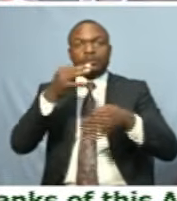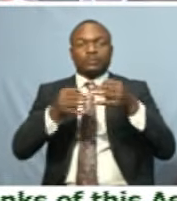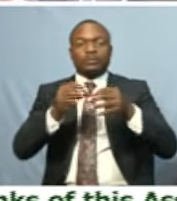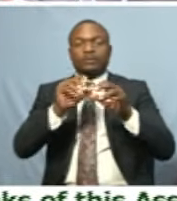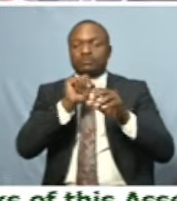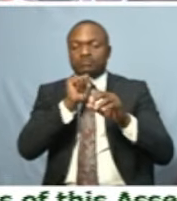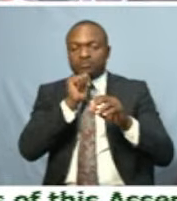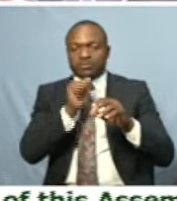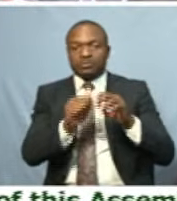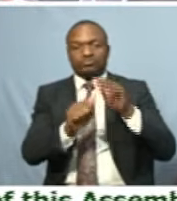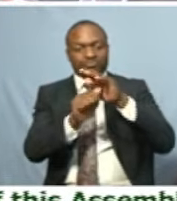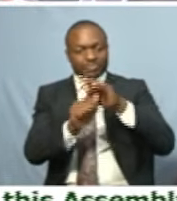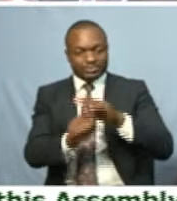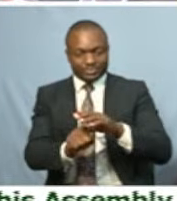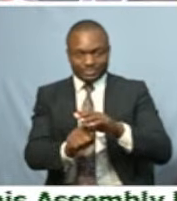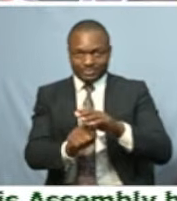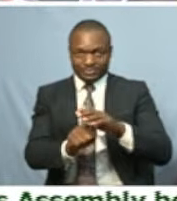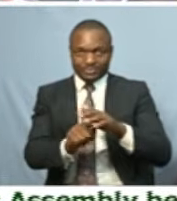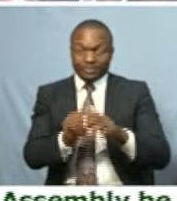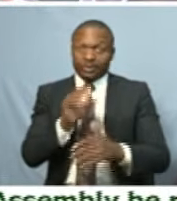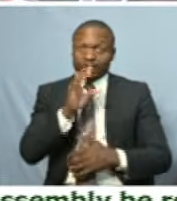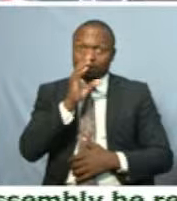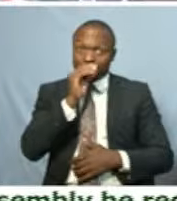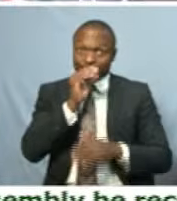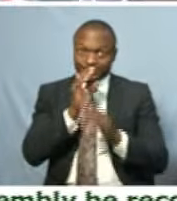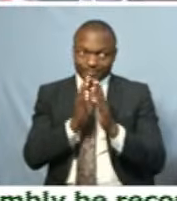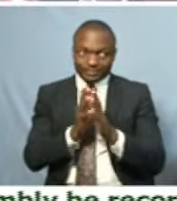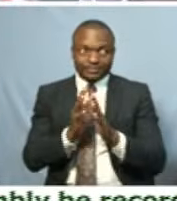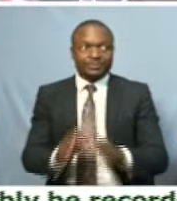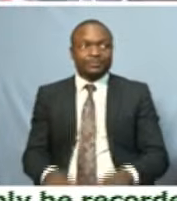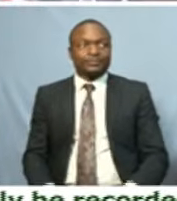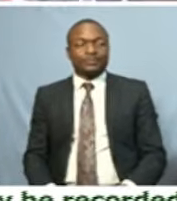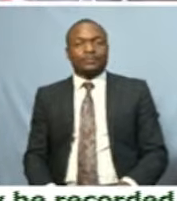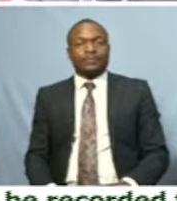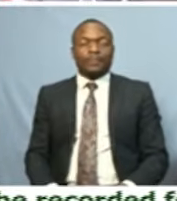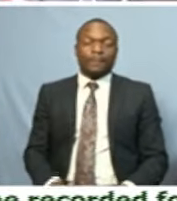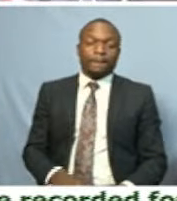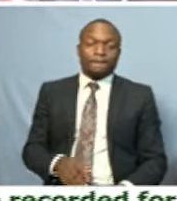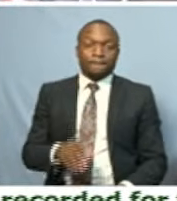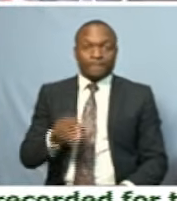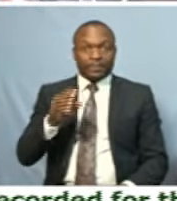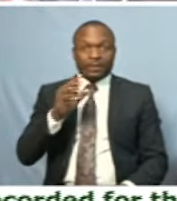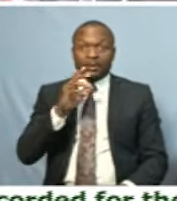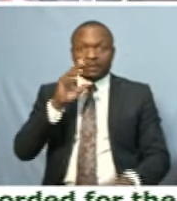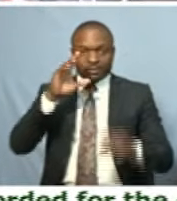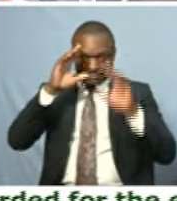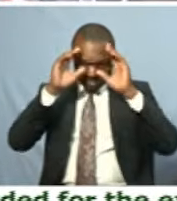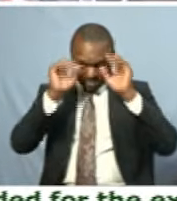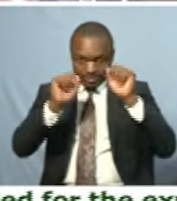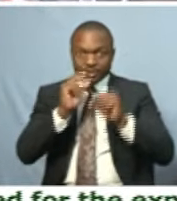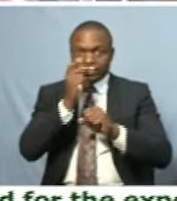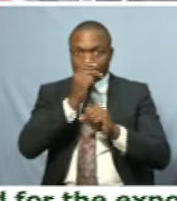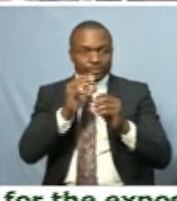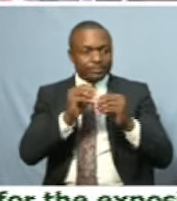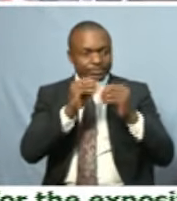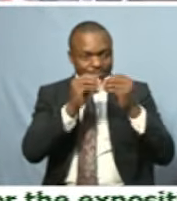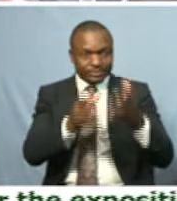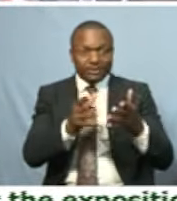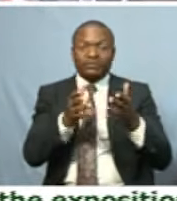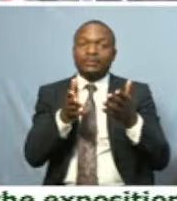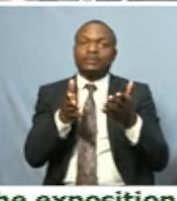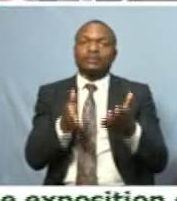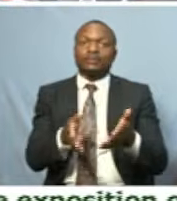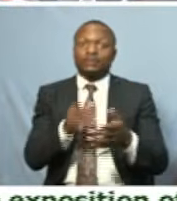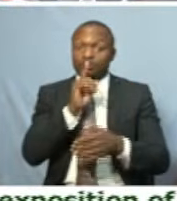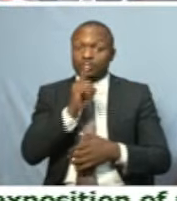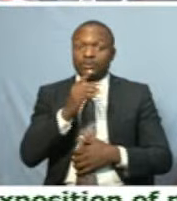non-discrimination. Madam Speaker, in line with the presidential speech delivered to this august House,